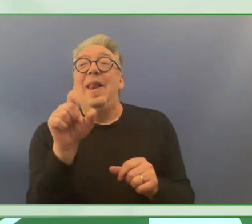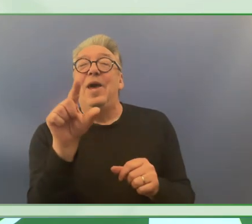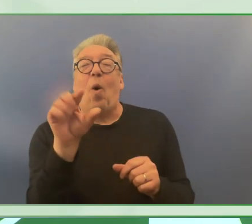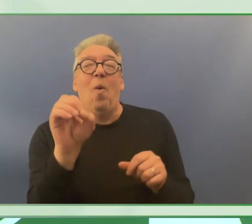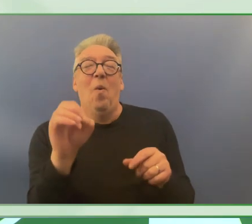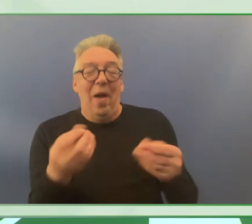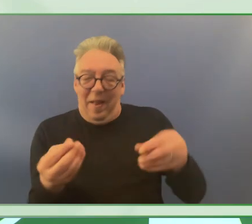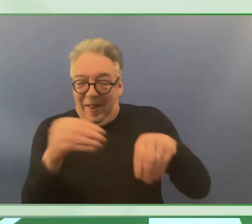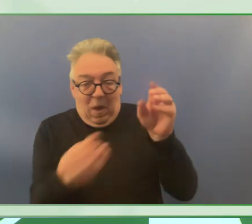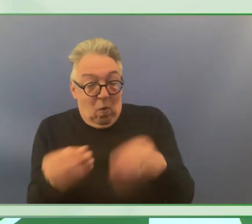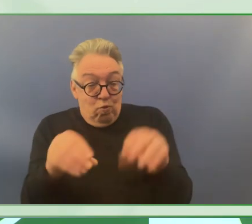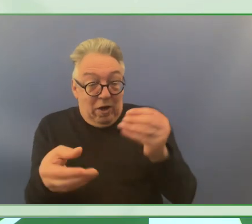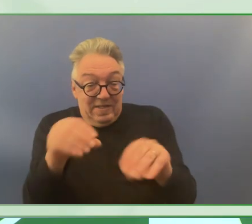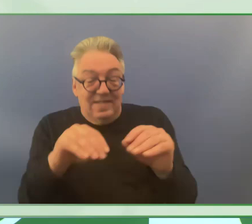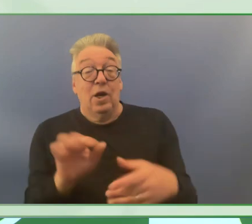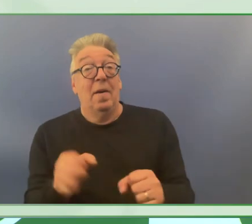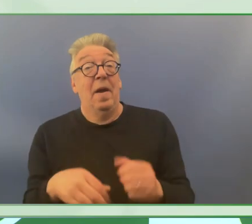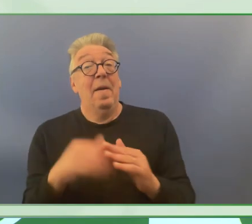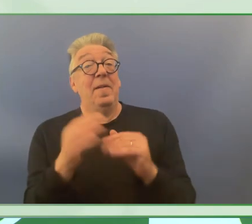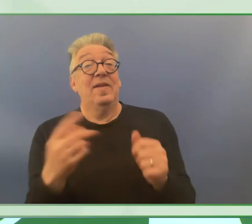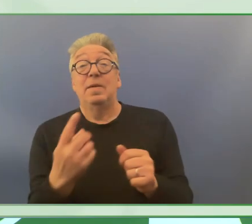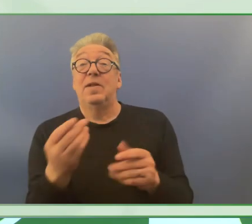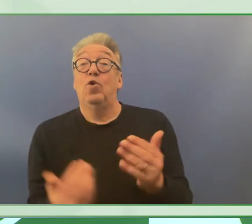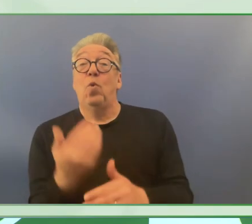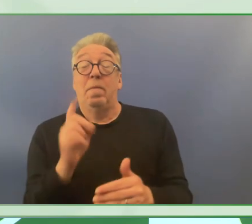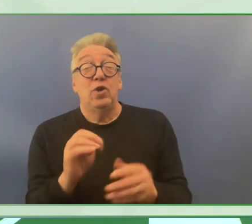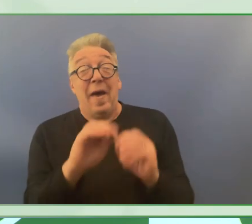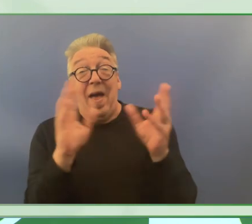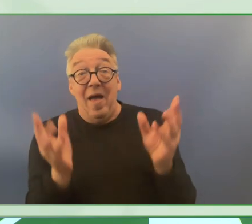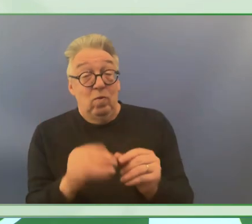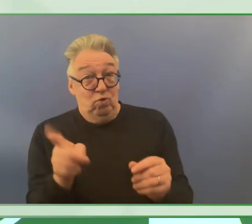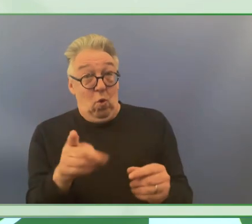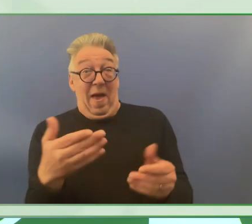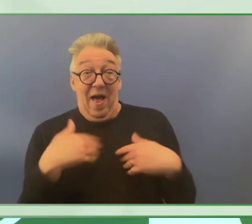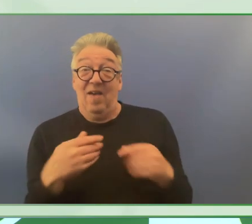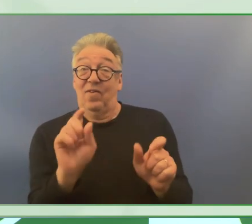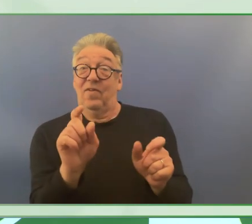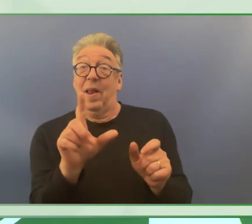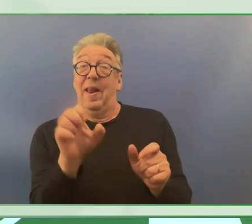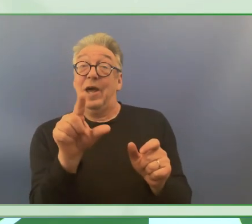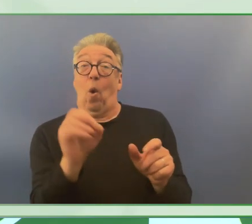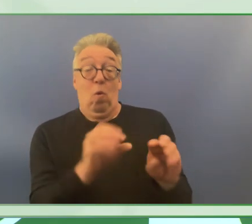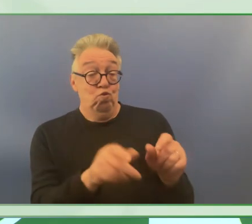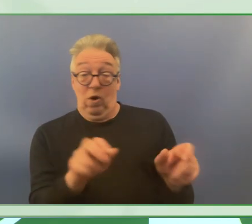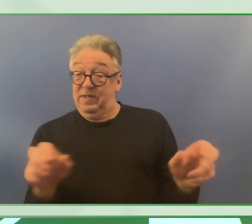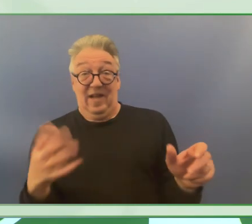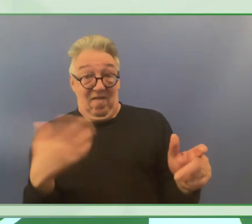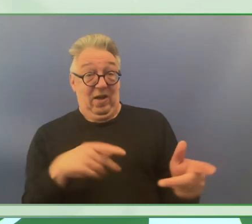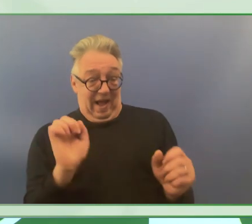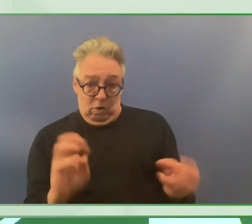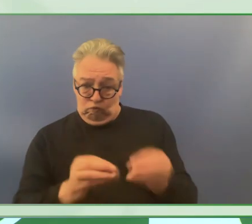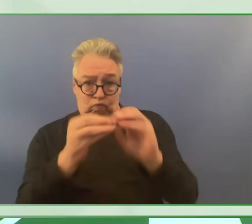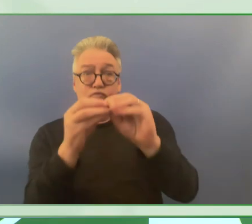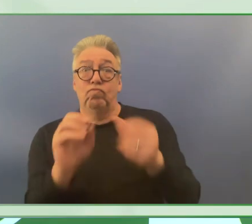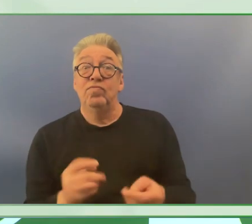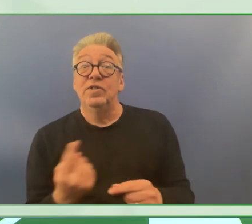new, valuable, without the need to make everything from scratch. So my key takeaway is here, there is no need for